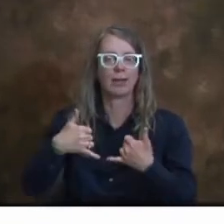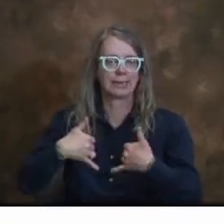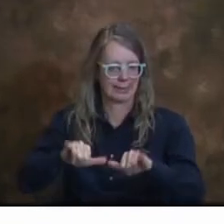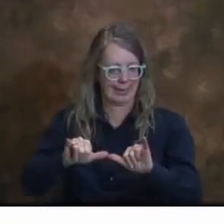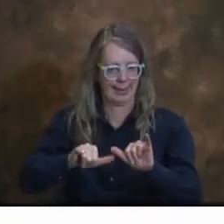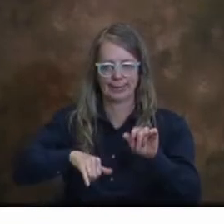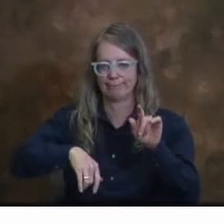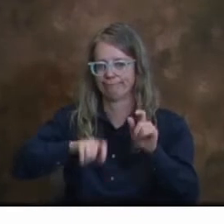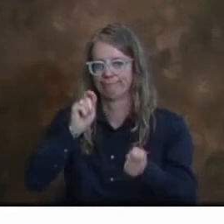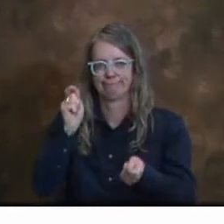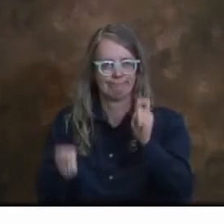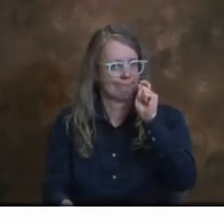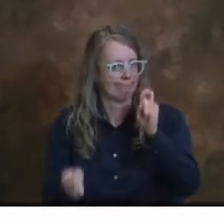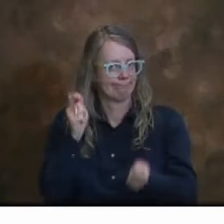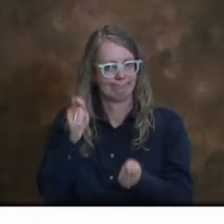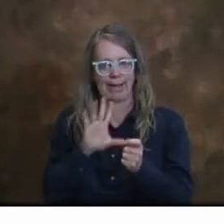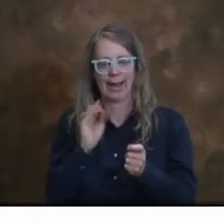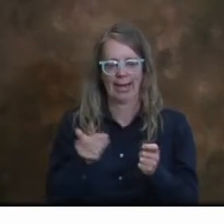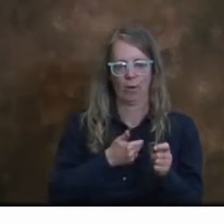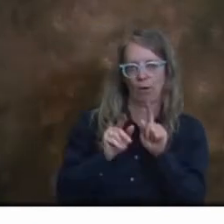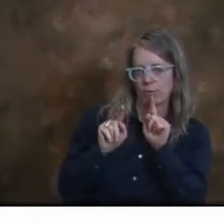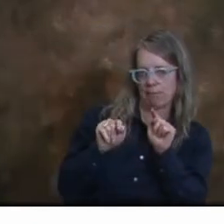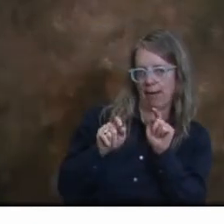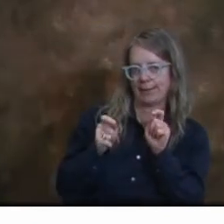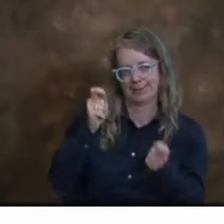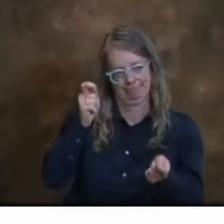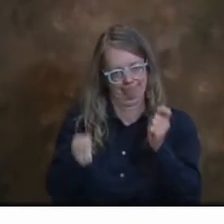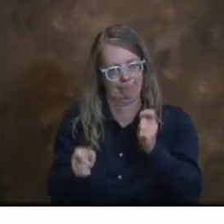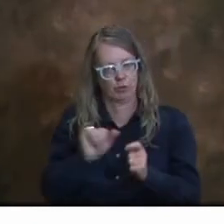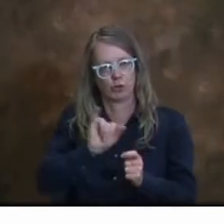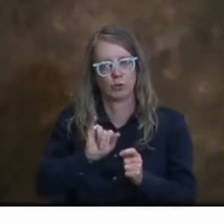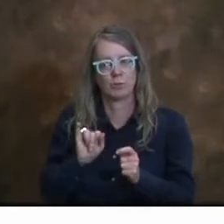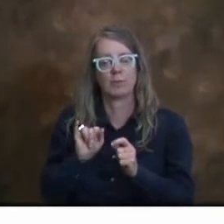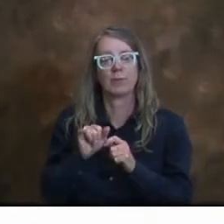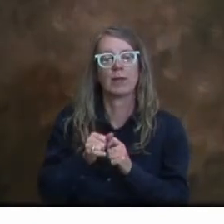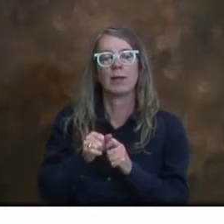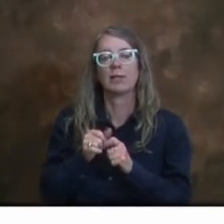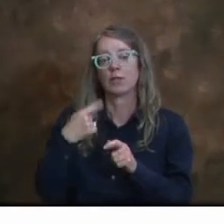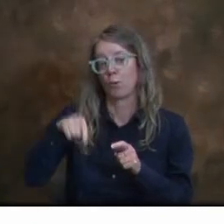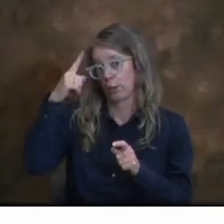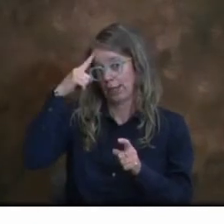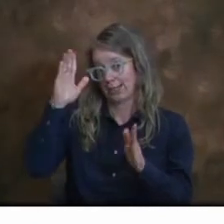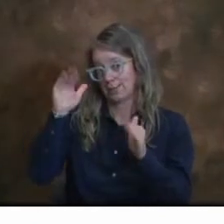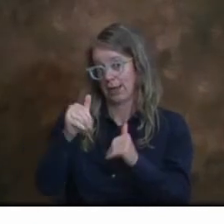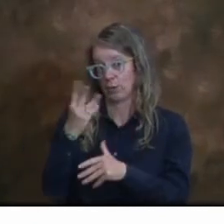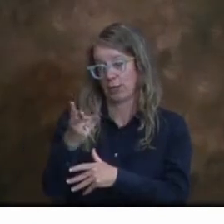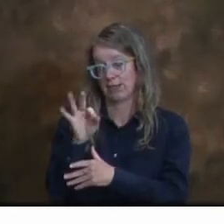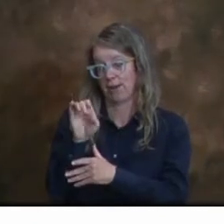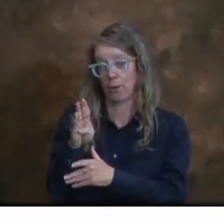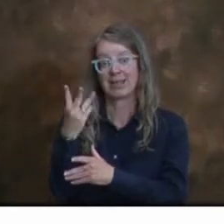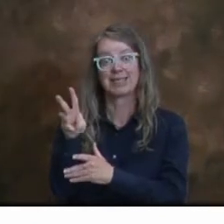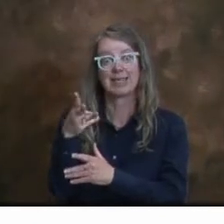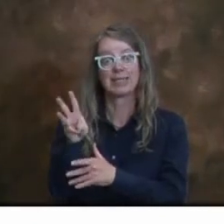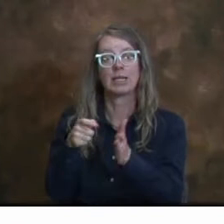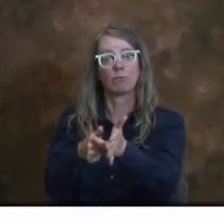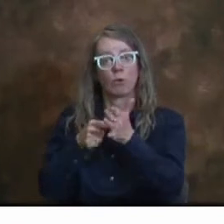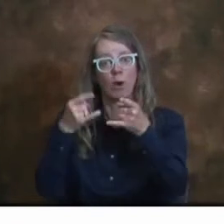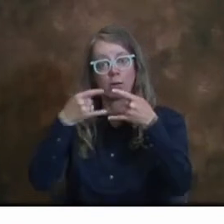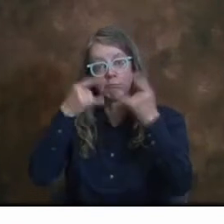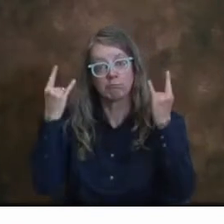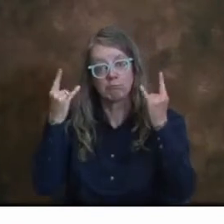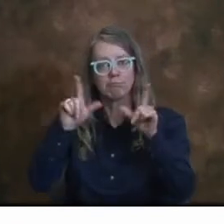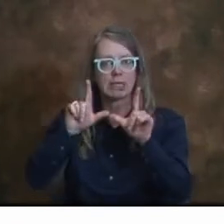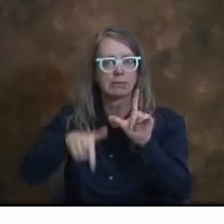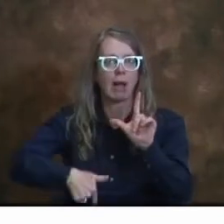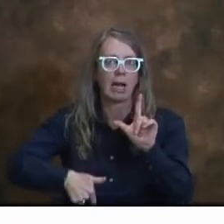response evolves. With the face covering requirement expected to expire on Wednesday, February 16th, Public Health will now